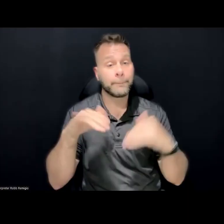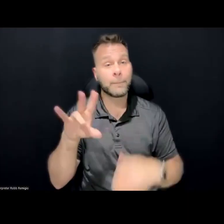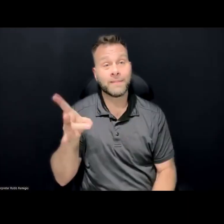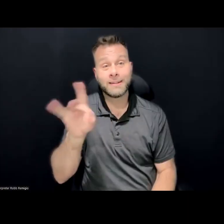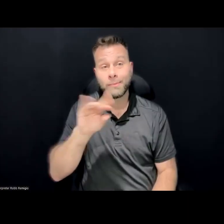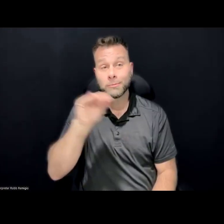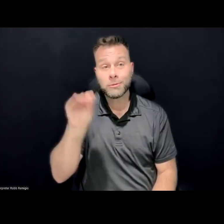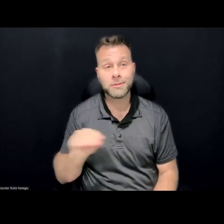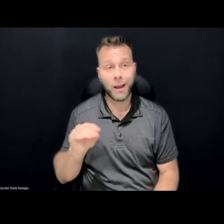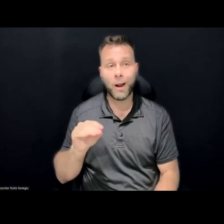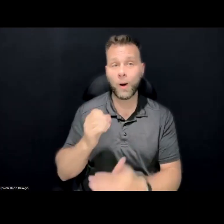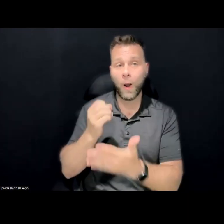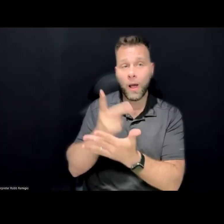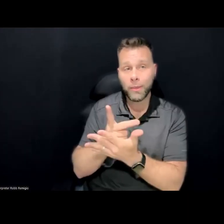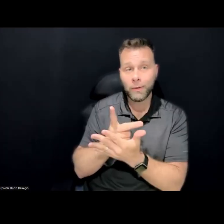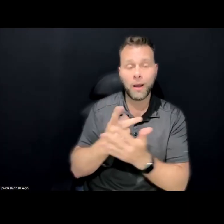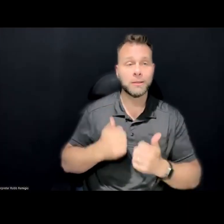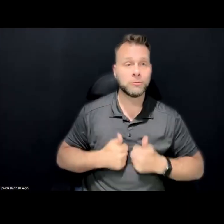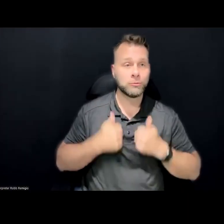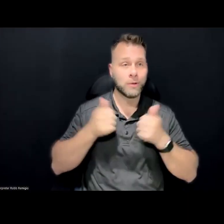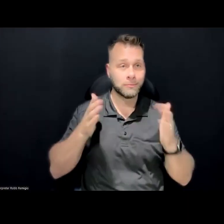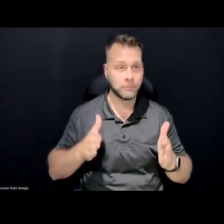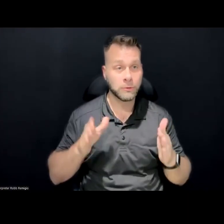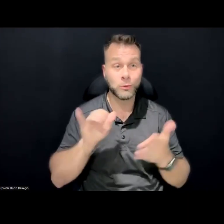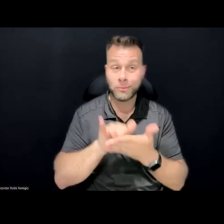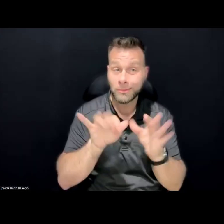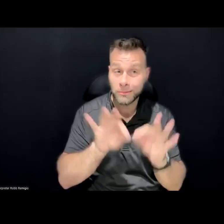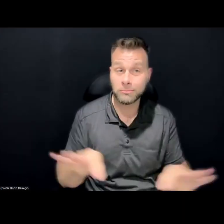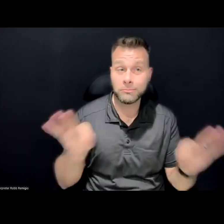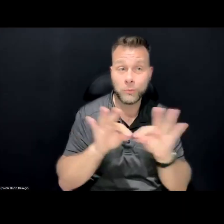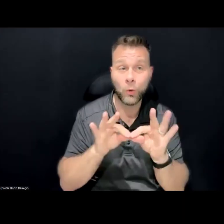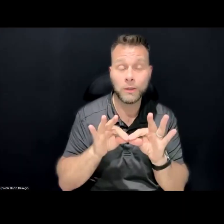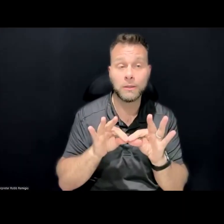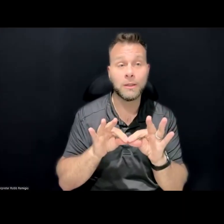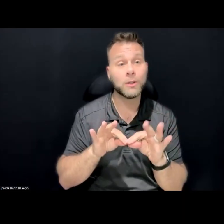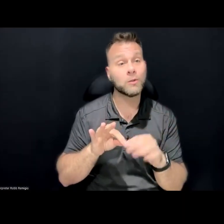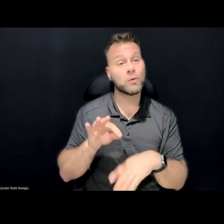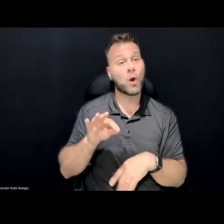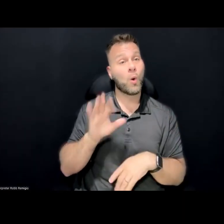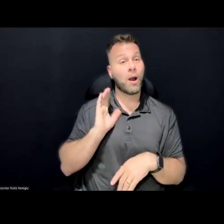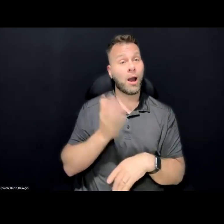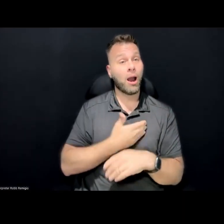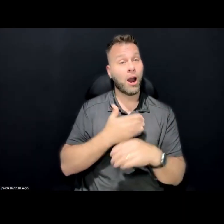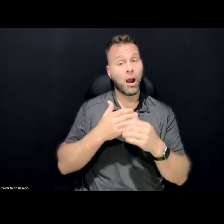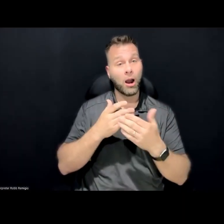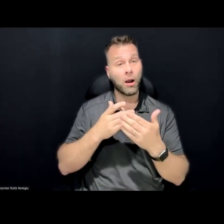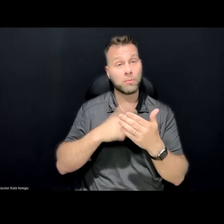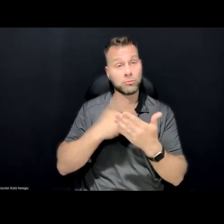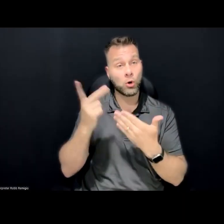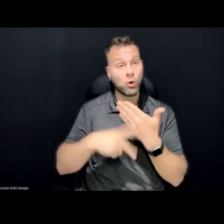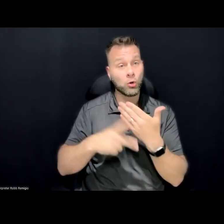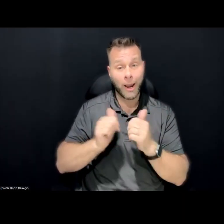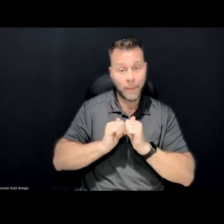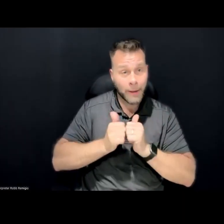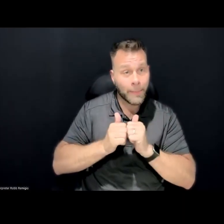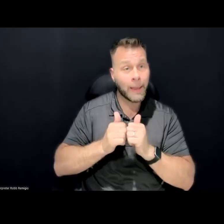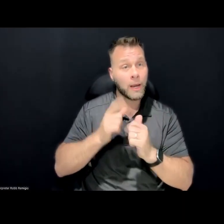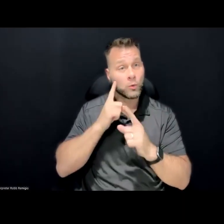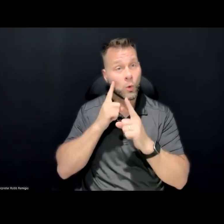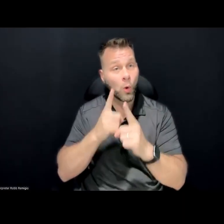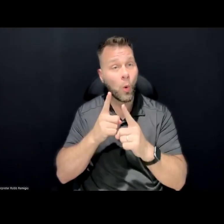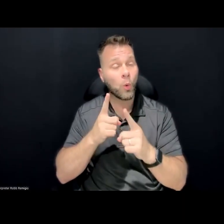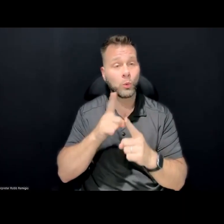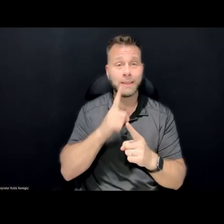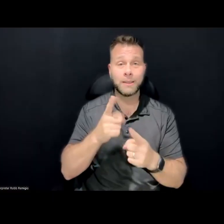residents. And so that's really important. So we utilize this campaign to really drive the information to the